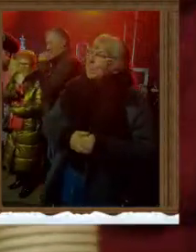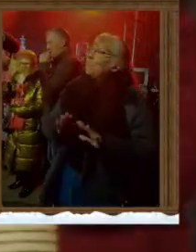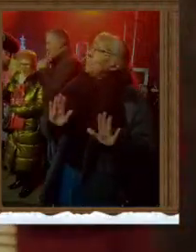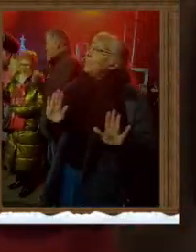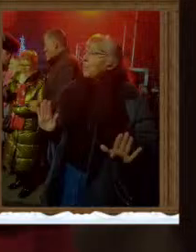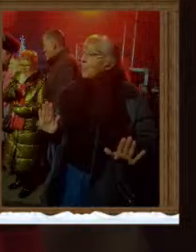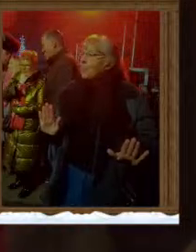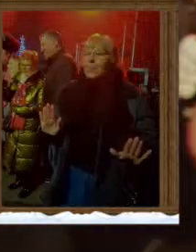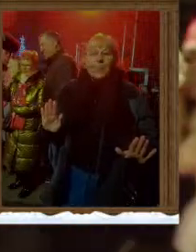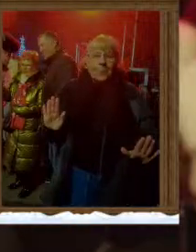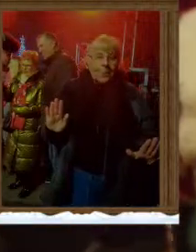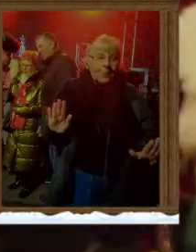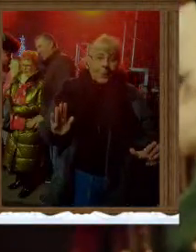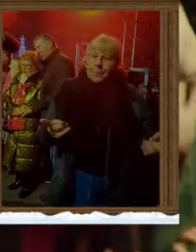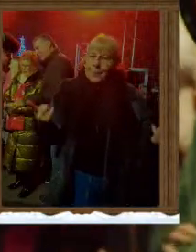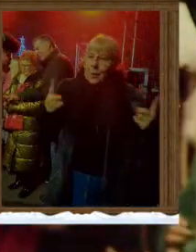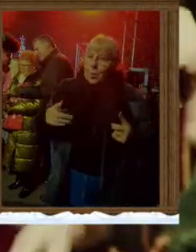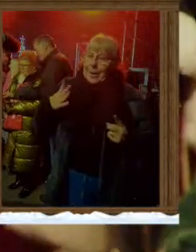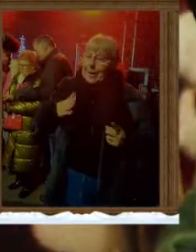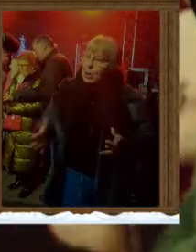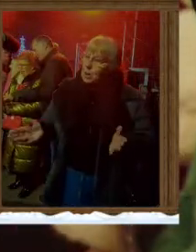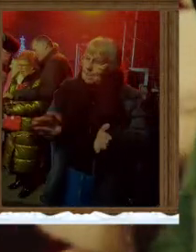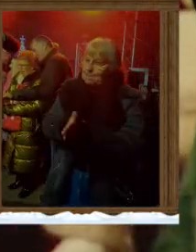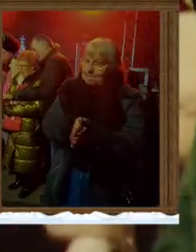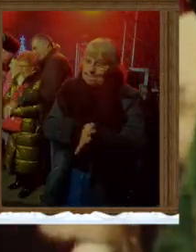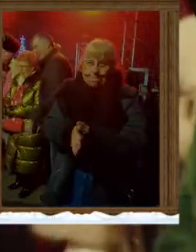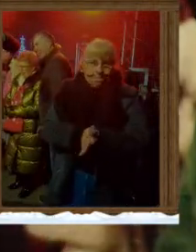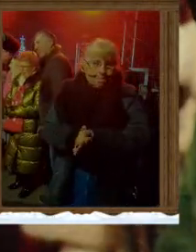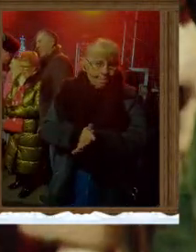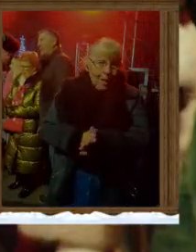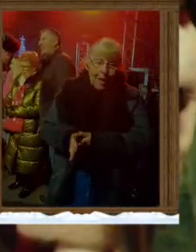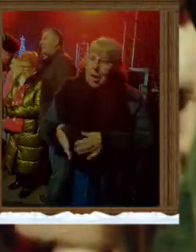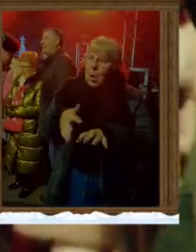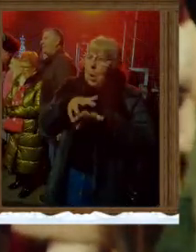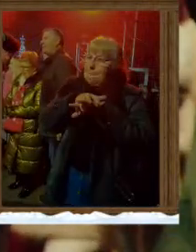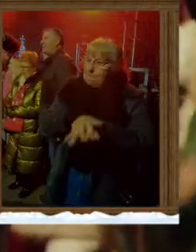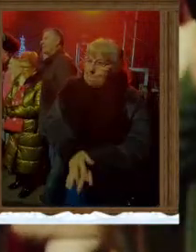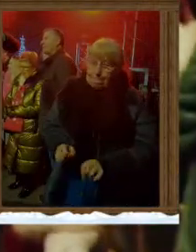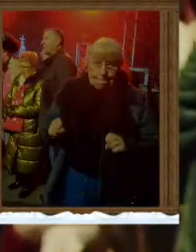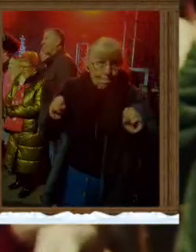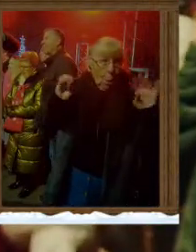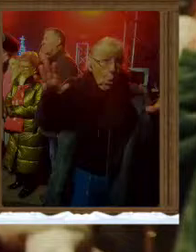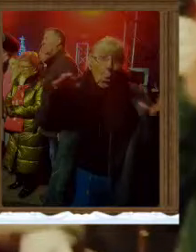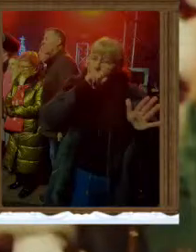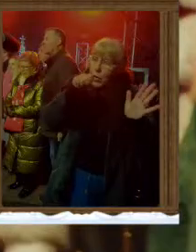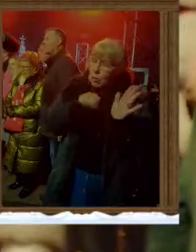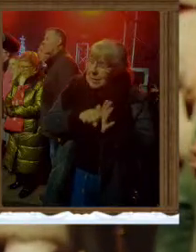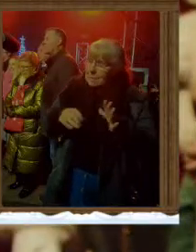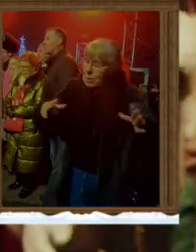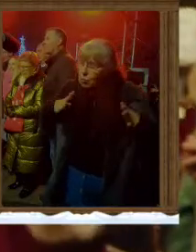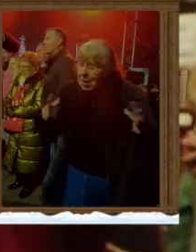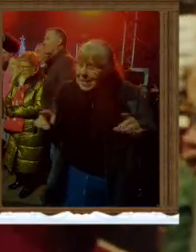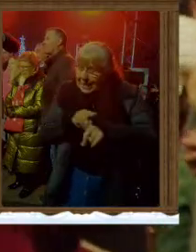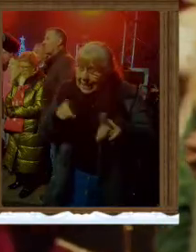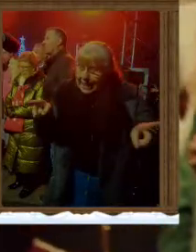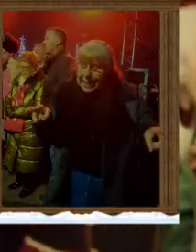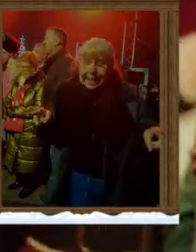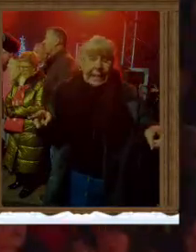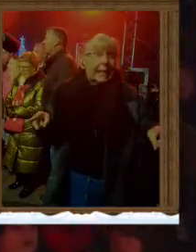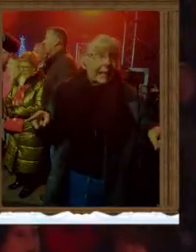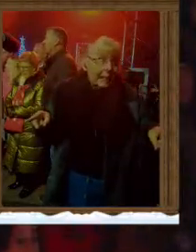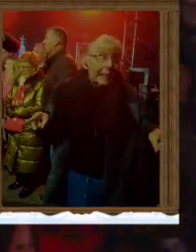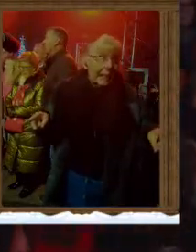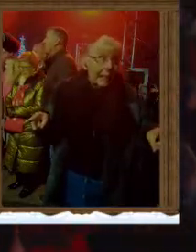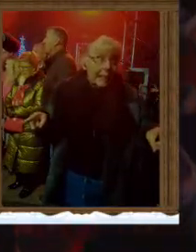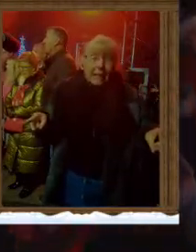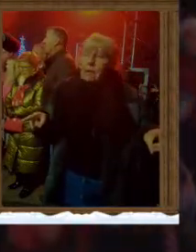Okay, we got to get down to the business of switching this joint on for Christmas. Will we do that, boys and girls? Yes.